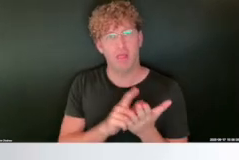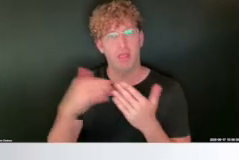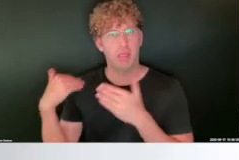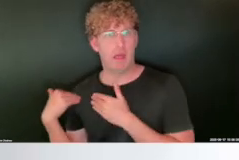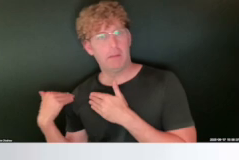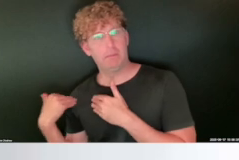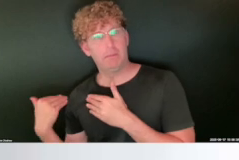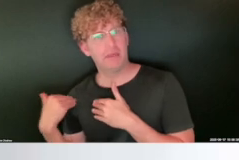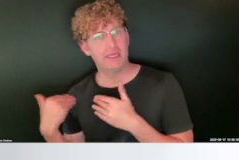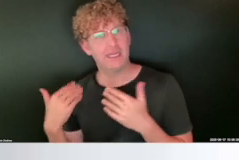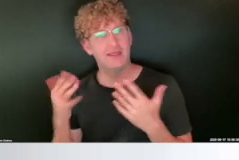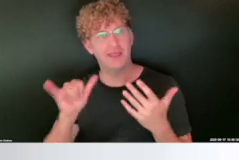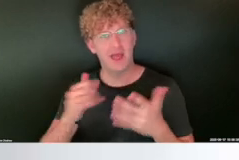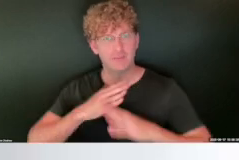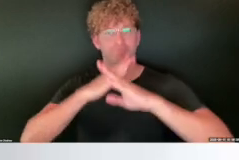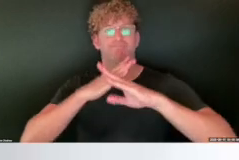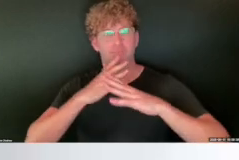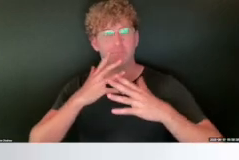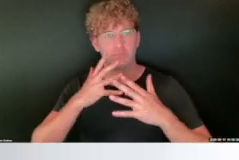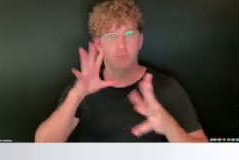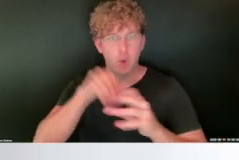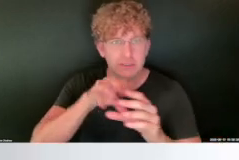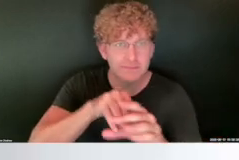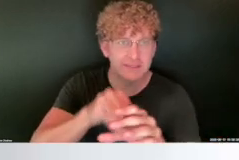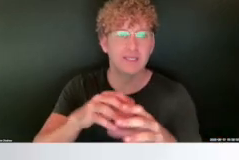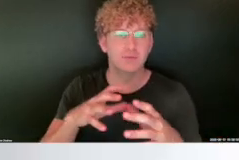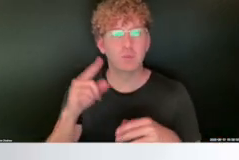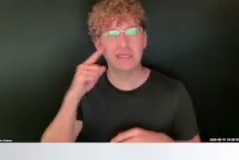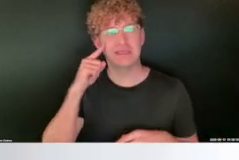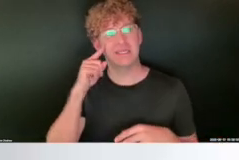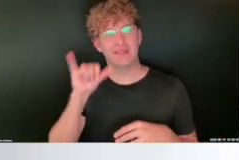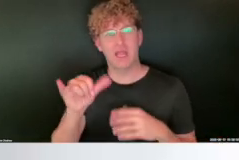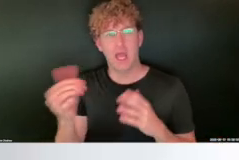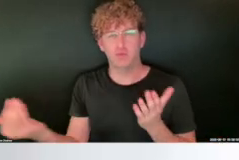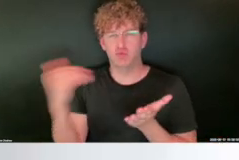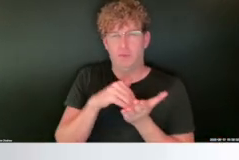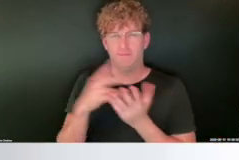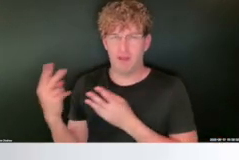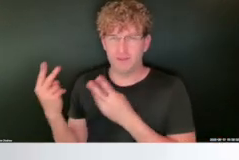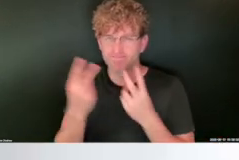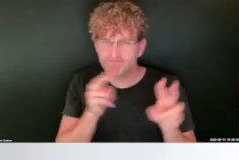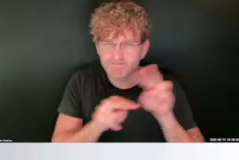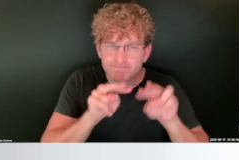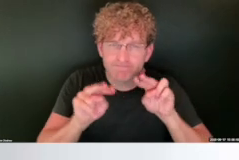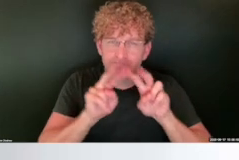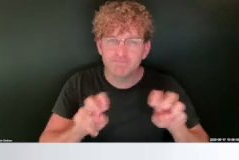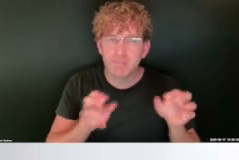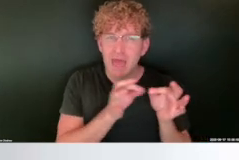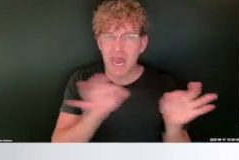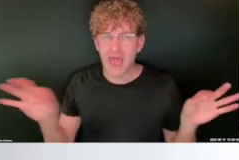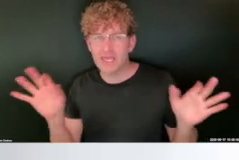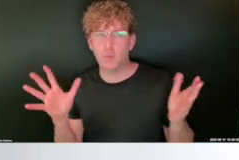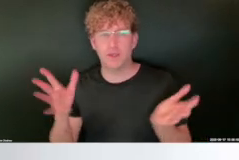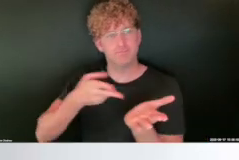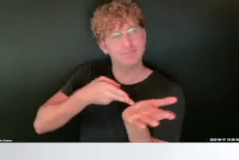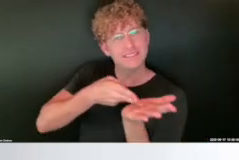barrier to participation. And we think that revising the language would, can maintain the integrity and the intent of